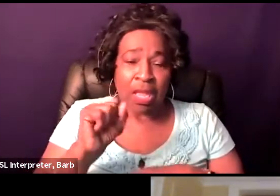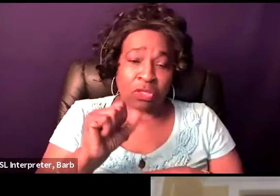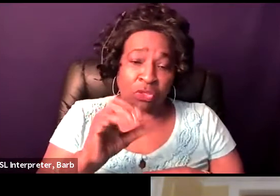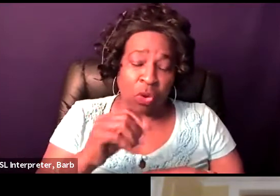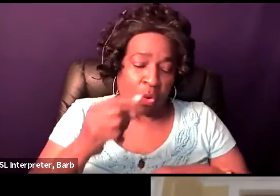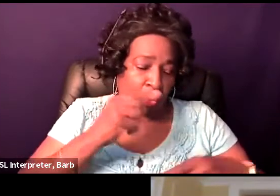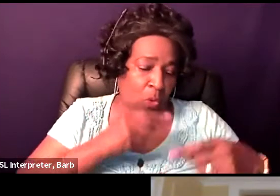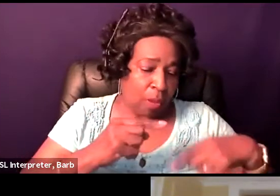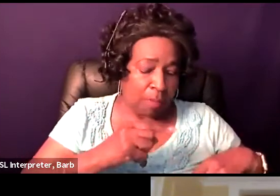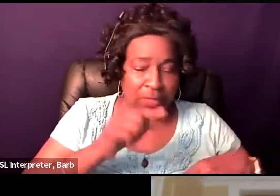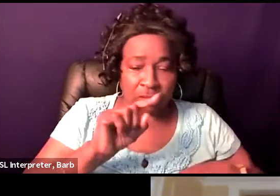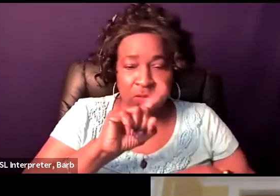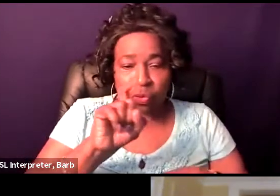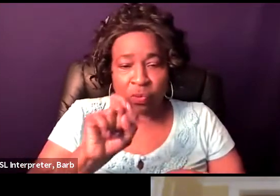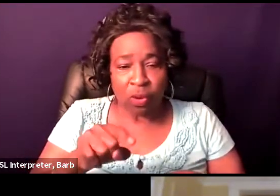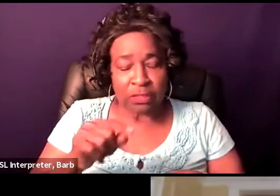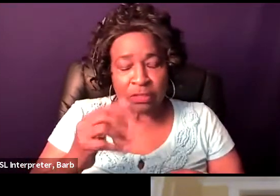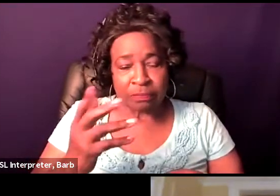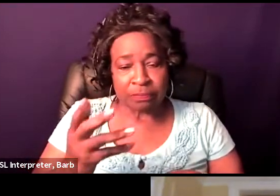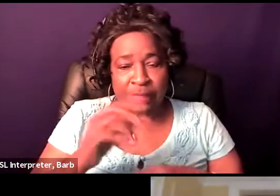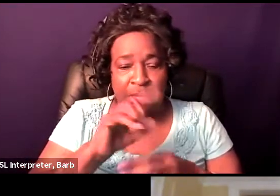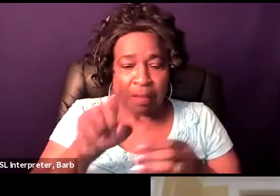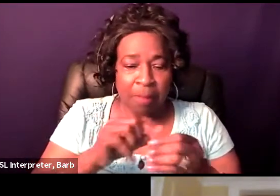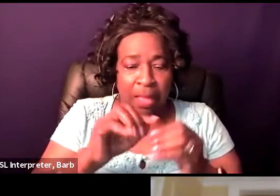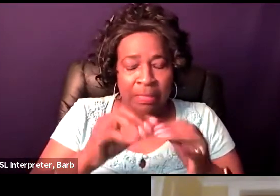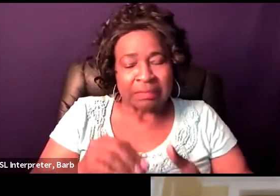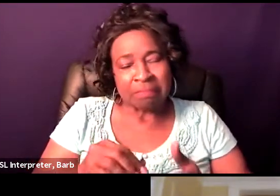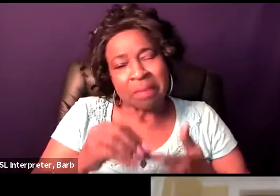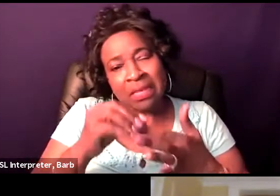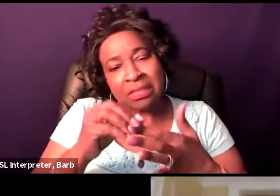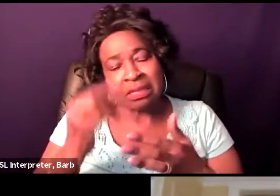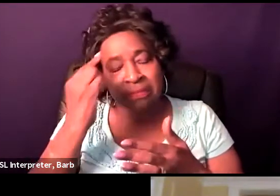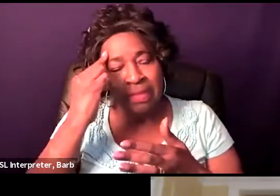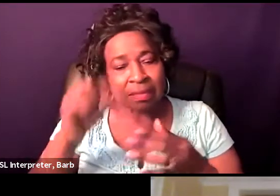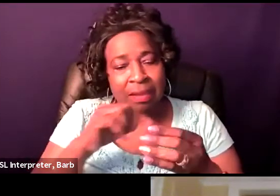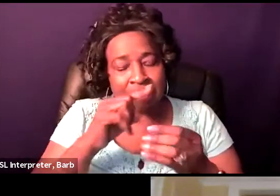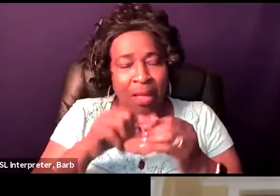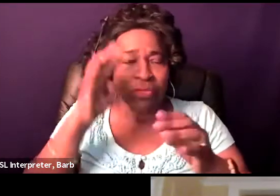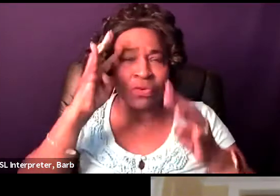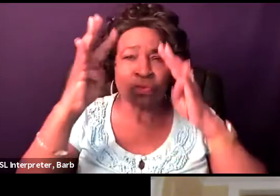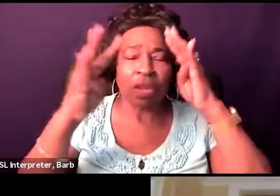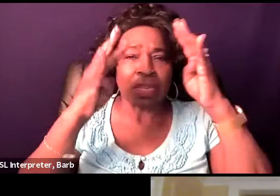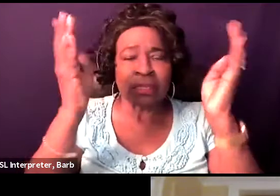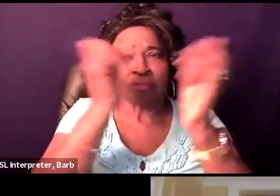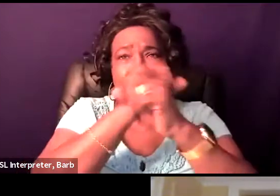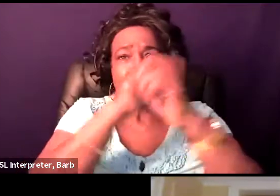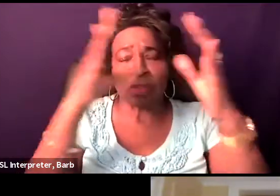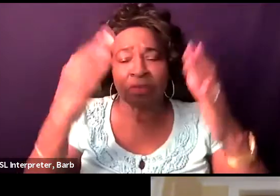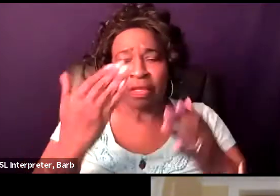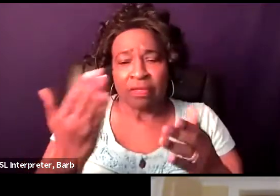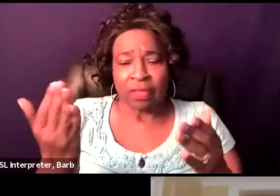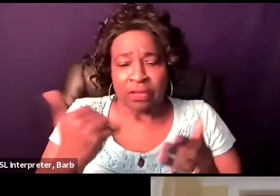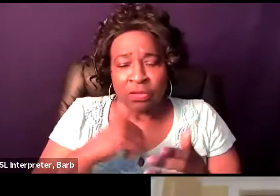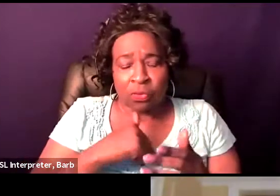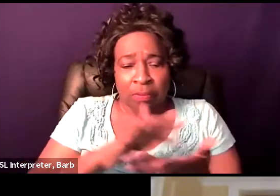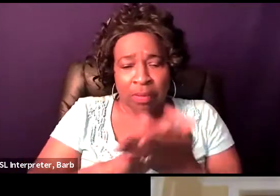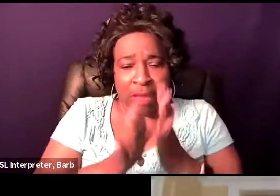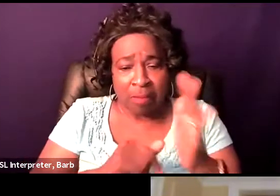back to this question about, especially thinking about the creativity that we pour